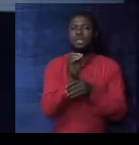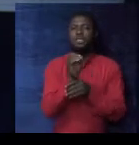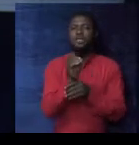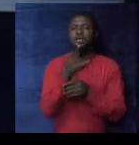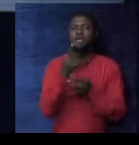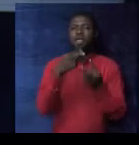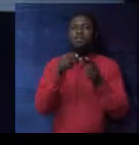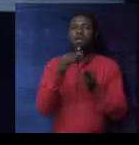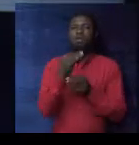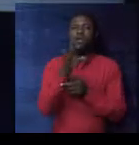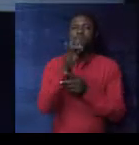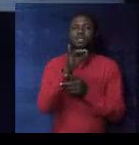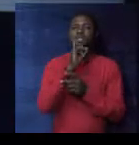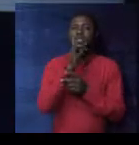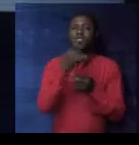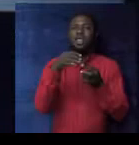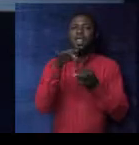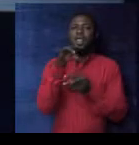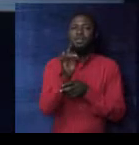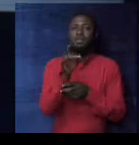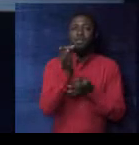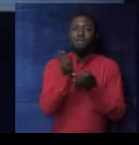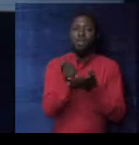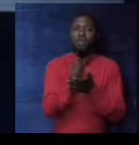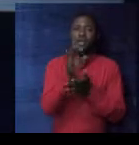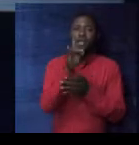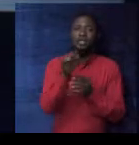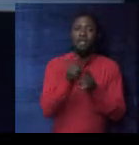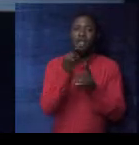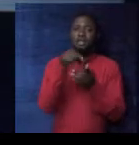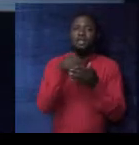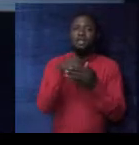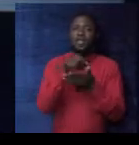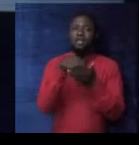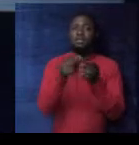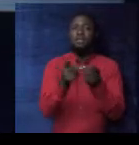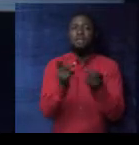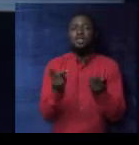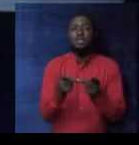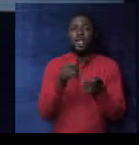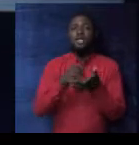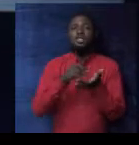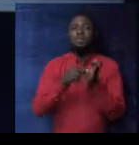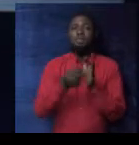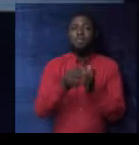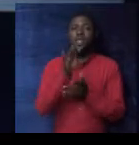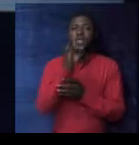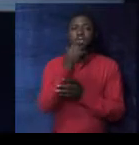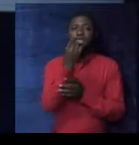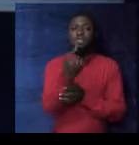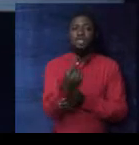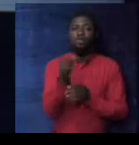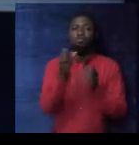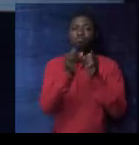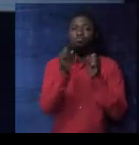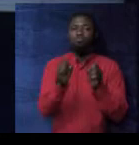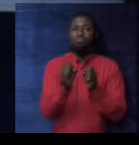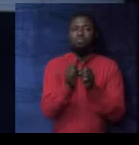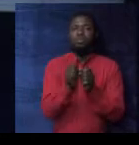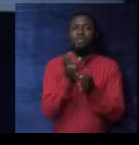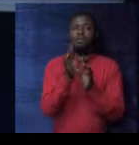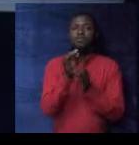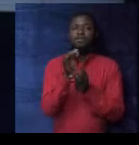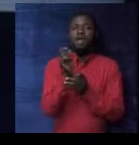to the right, so you don't put any 0. The value of 8 is 8, and that means that if you write 8 like this in this position, it means